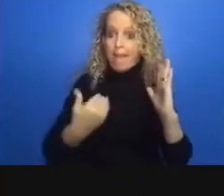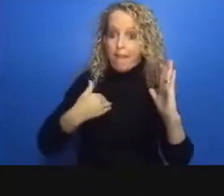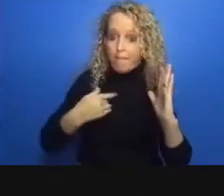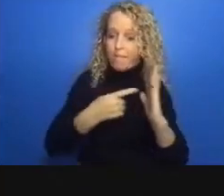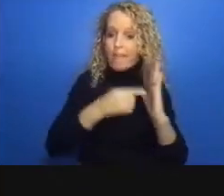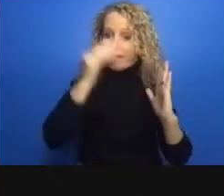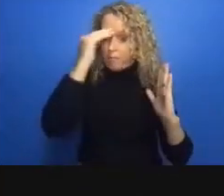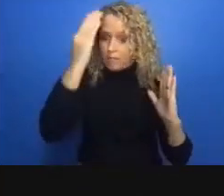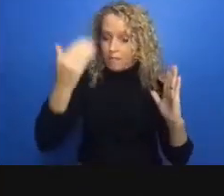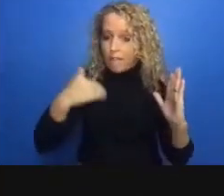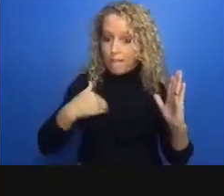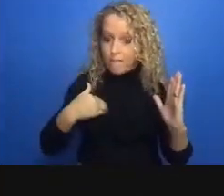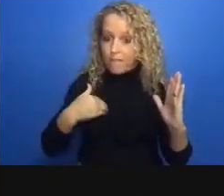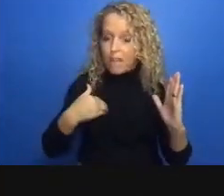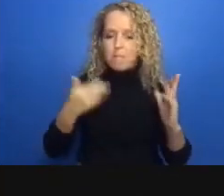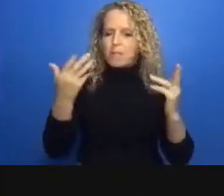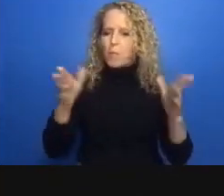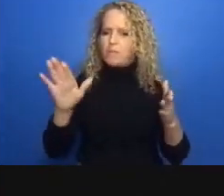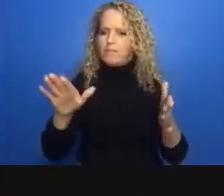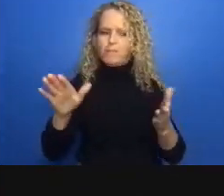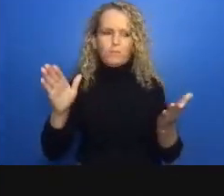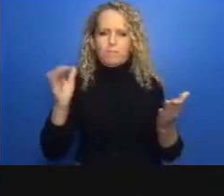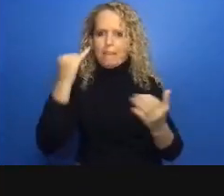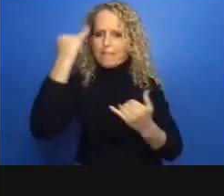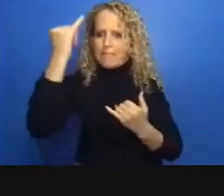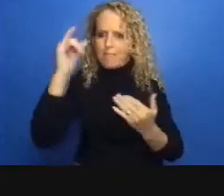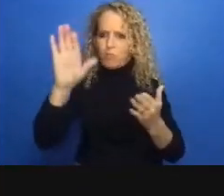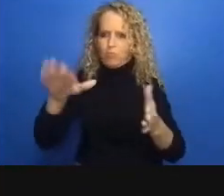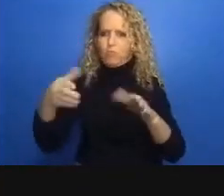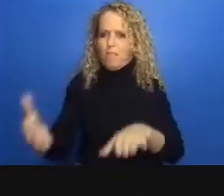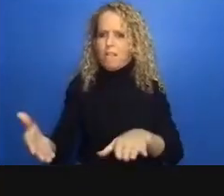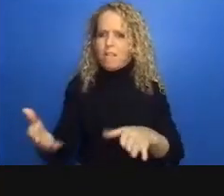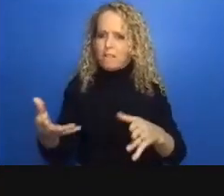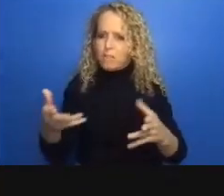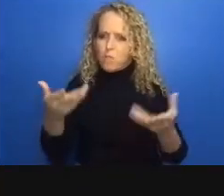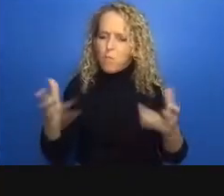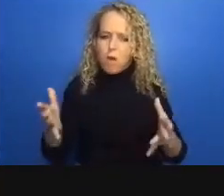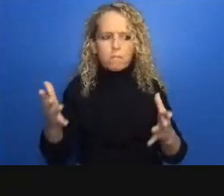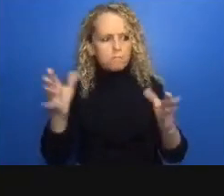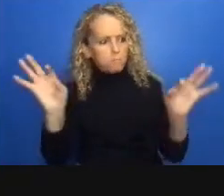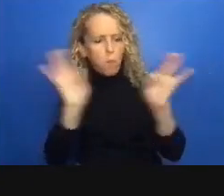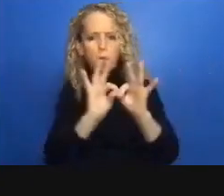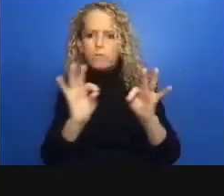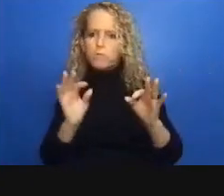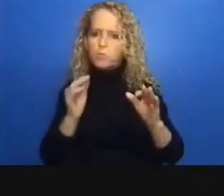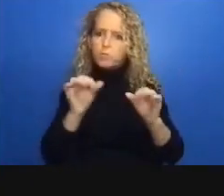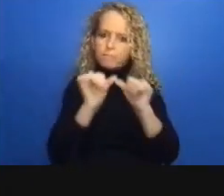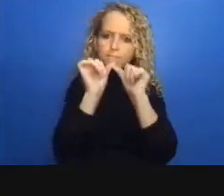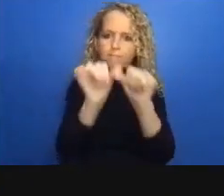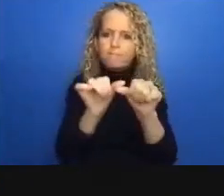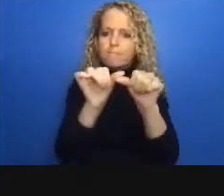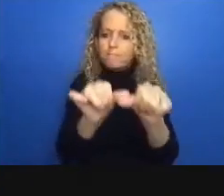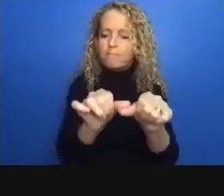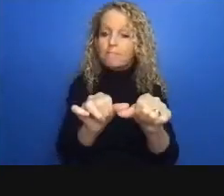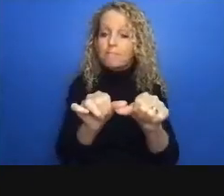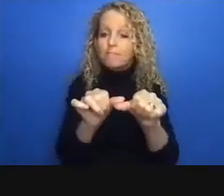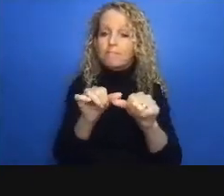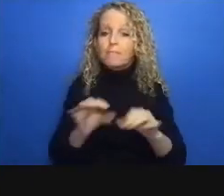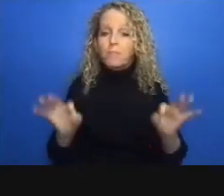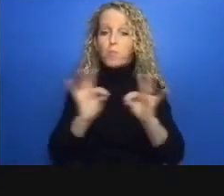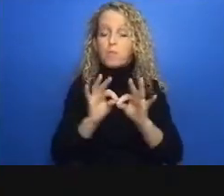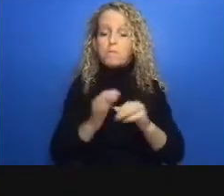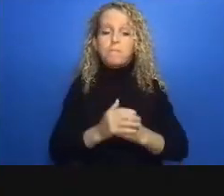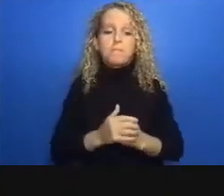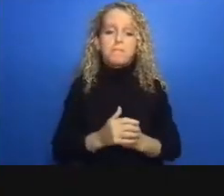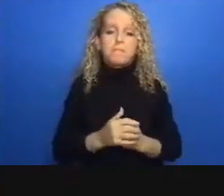on the vine, pardon the pun, but that really sparks some conversations around how we can more